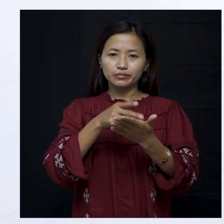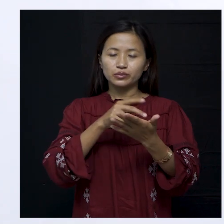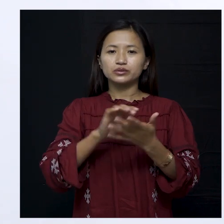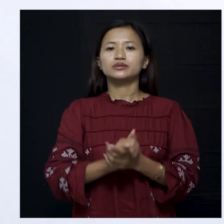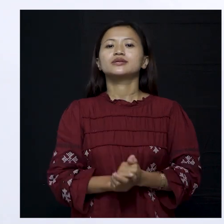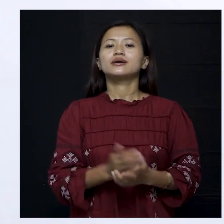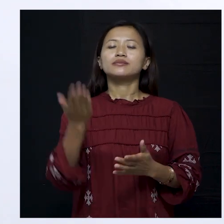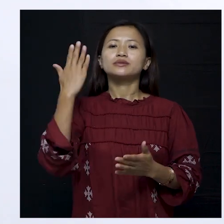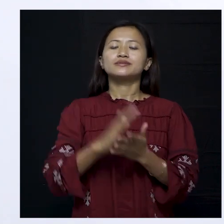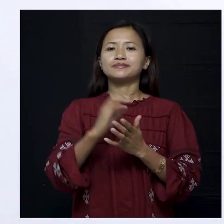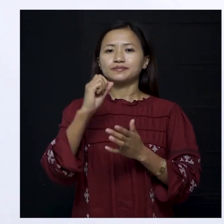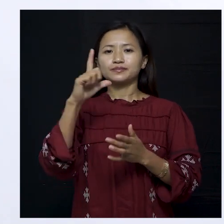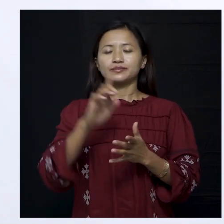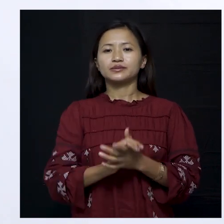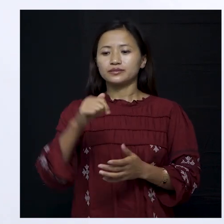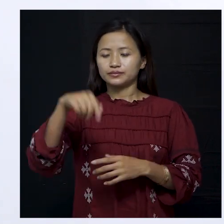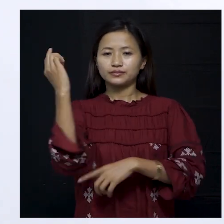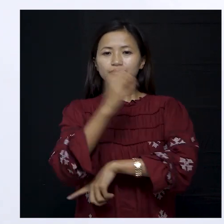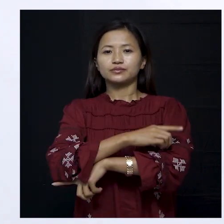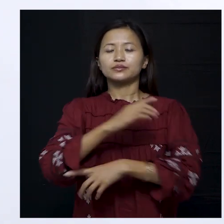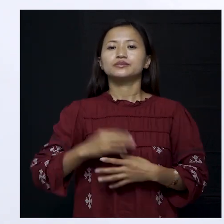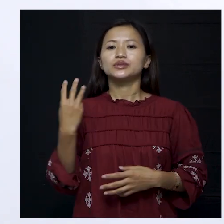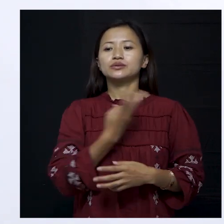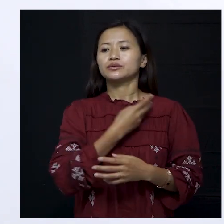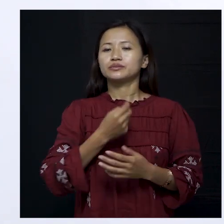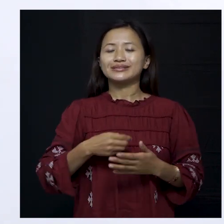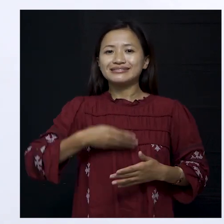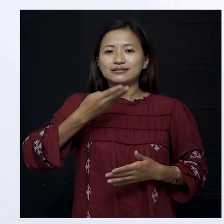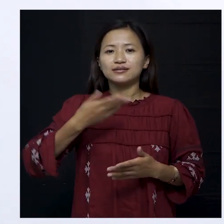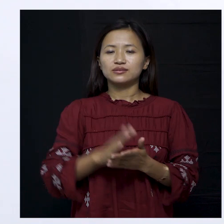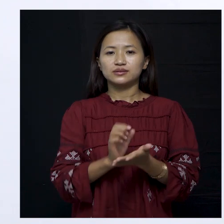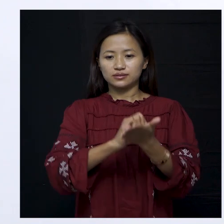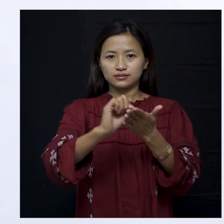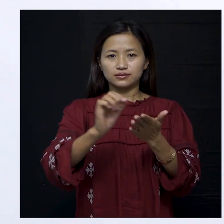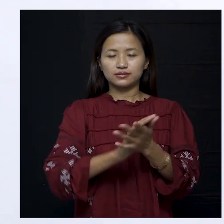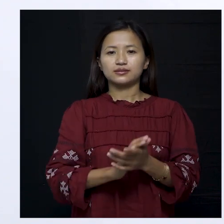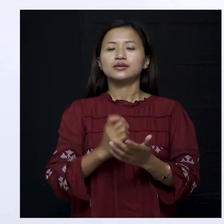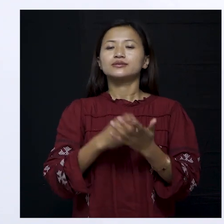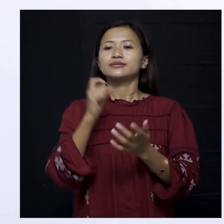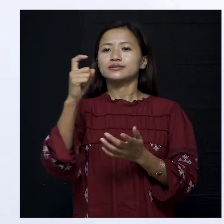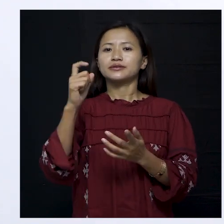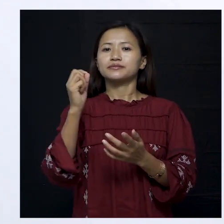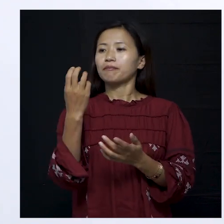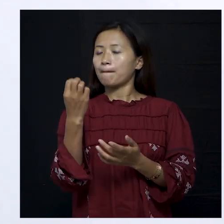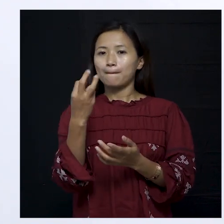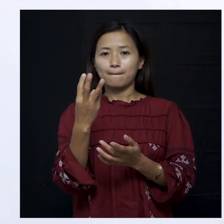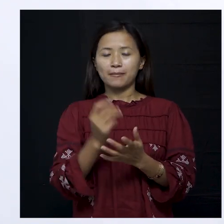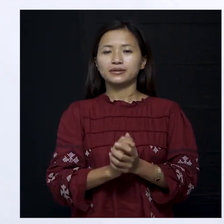our writing in our previous classes. And today we will be dealing with a writing that carries 7 marks. We